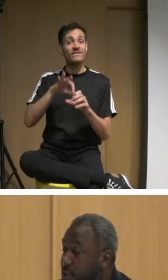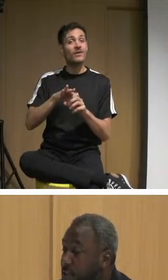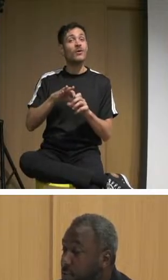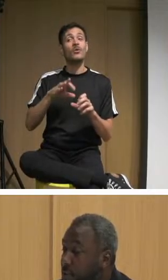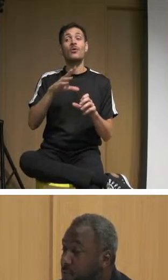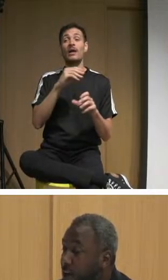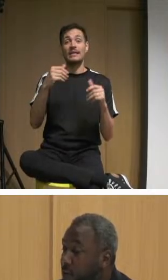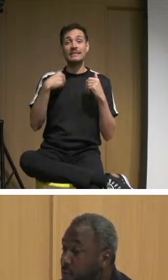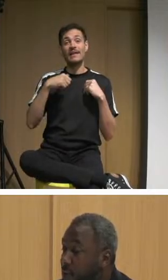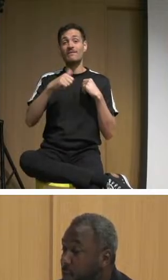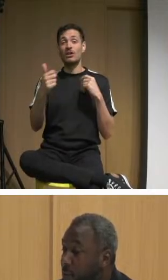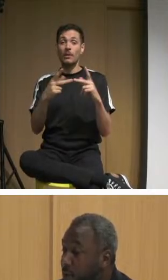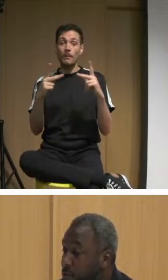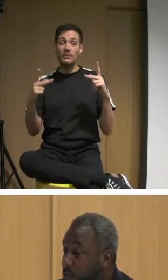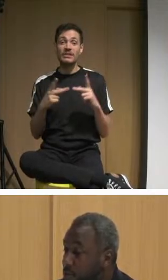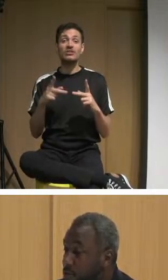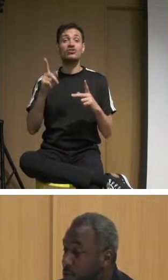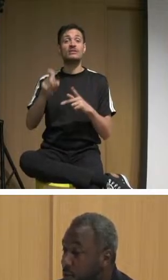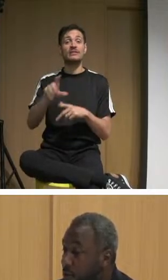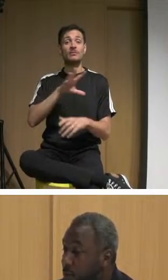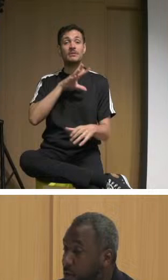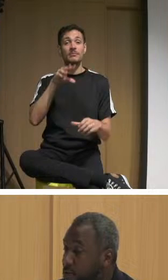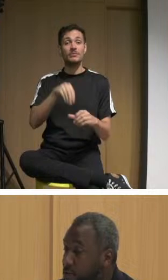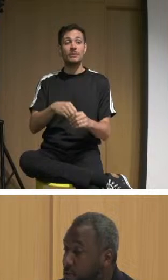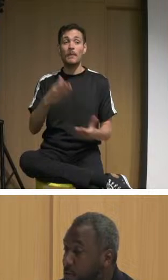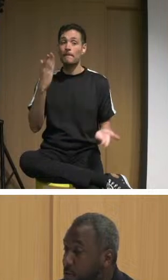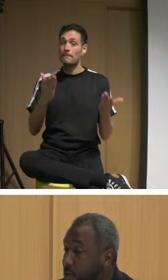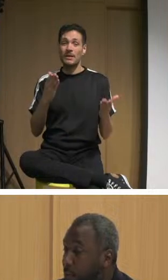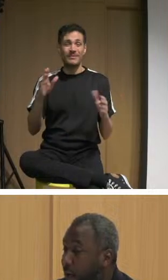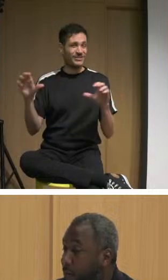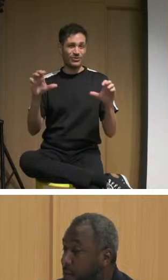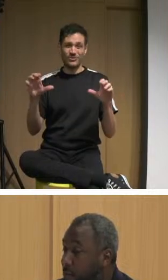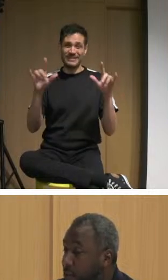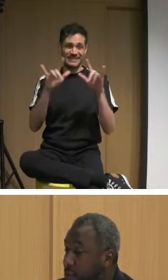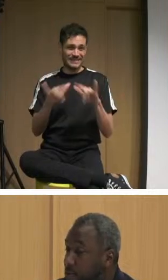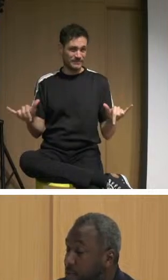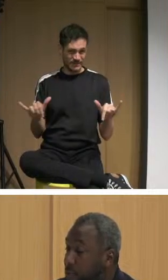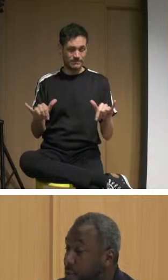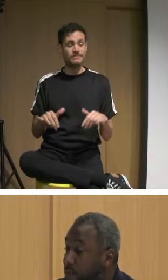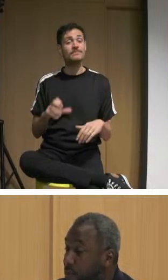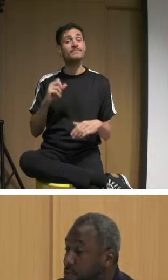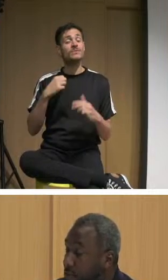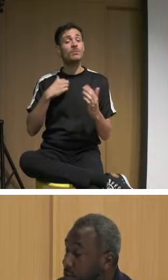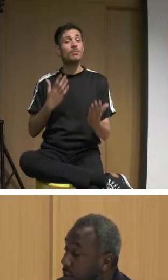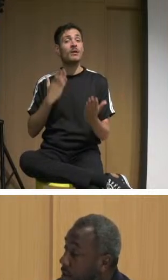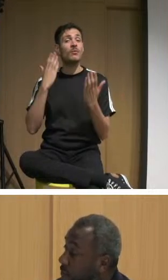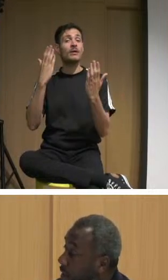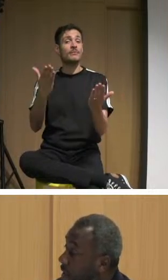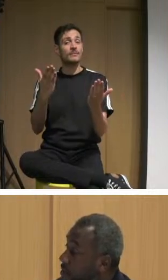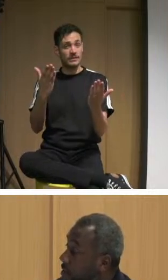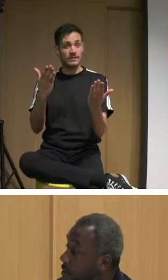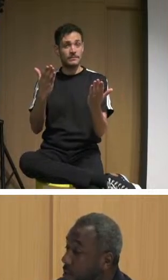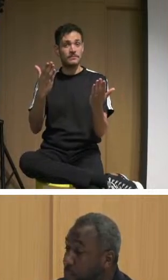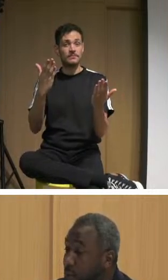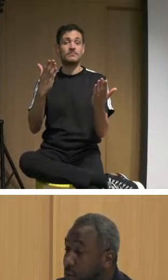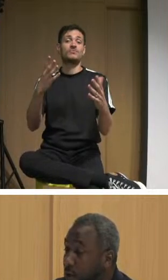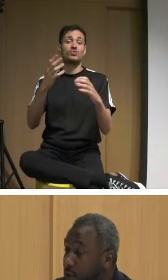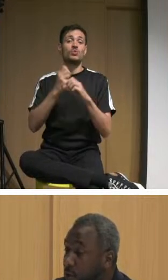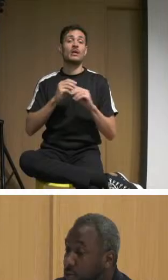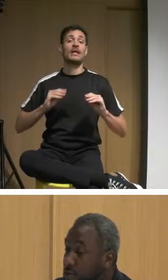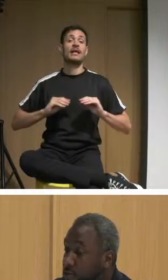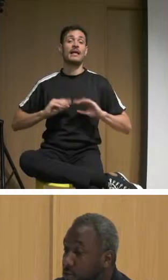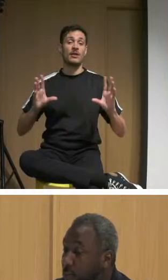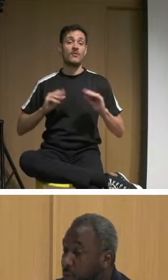that need to be involved in that, we might as well just do it all at once. And so my recommendation would be for us to get clarification